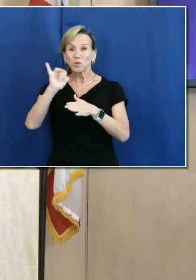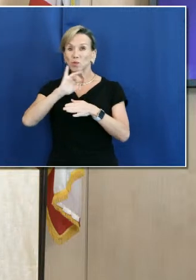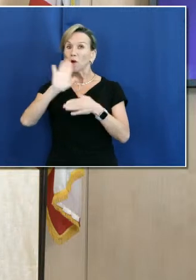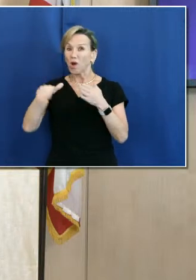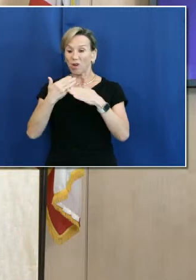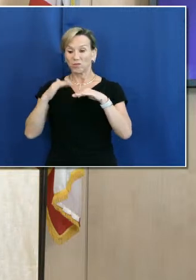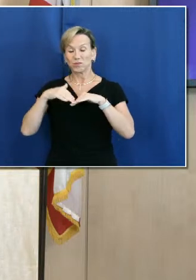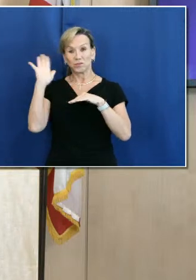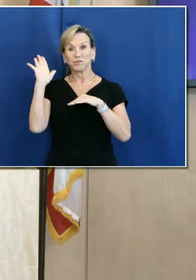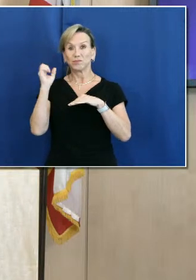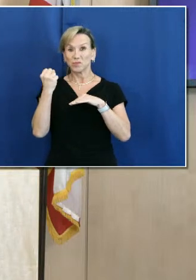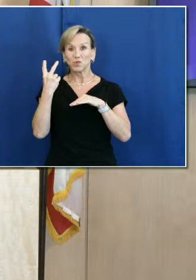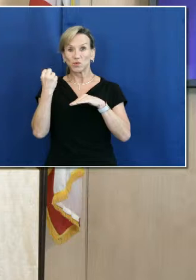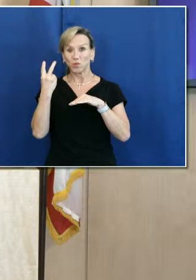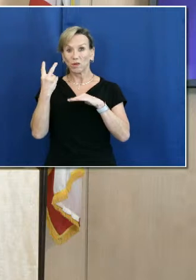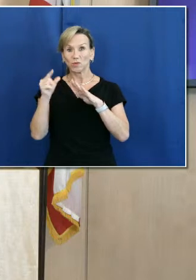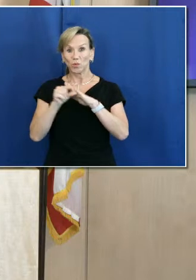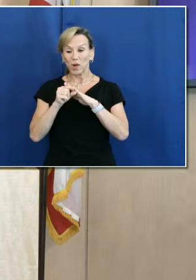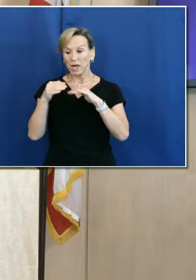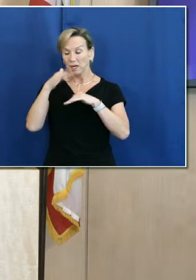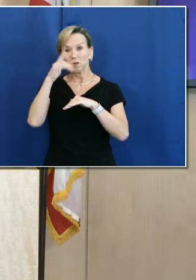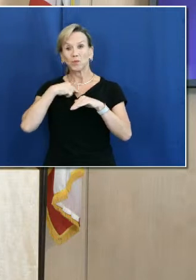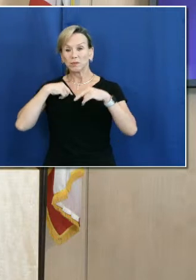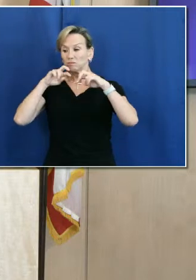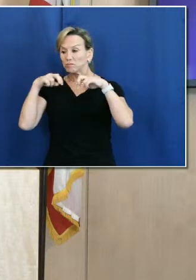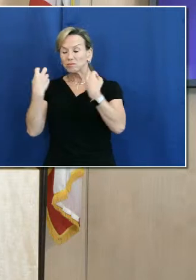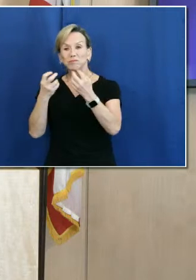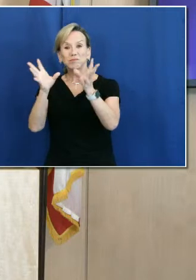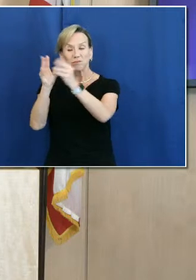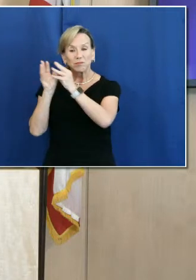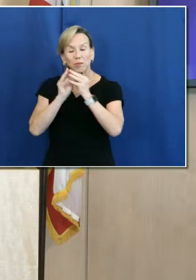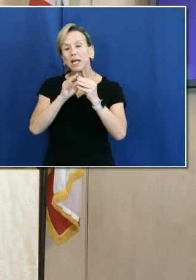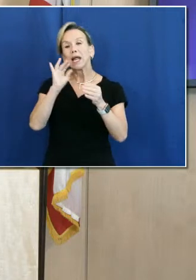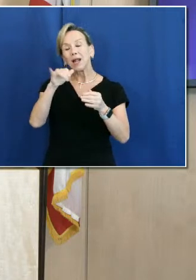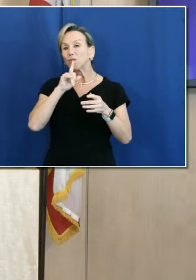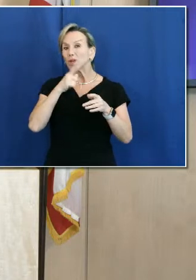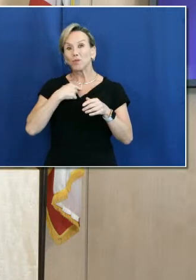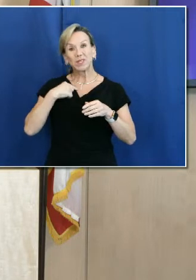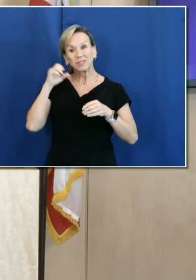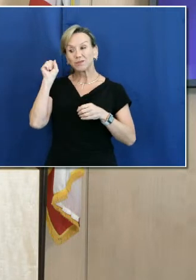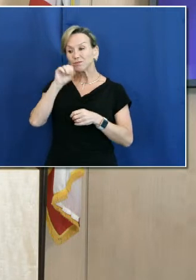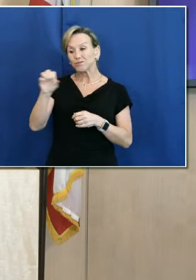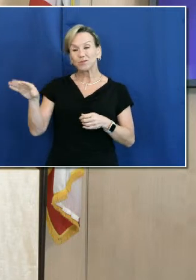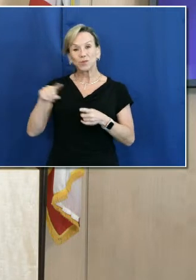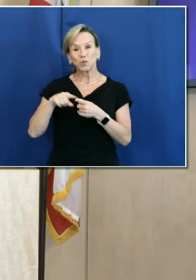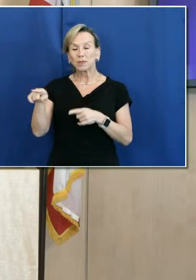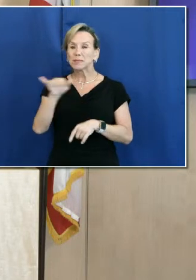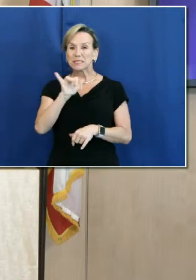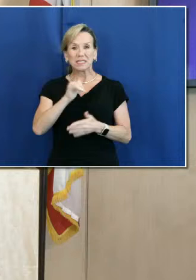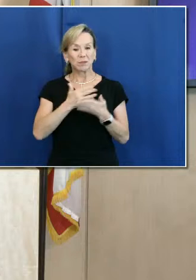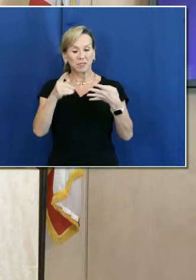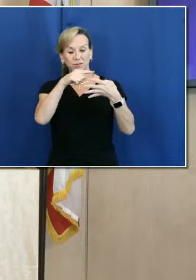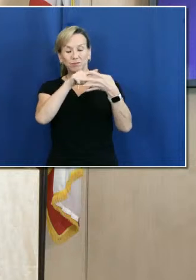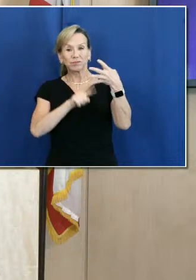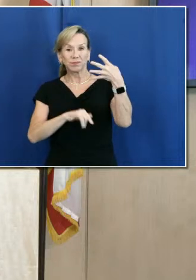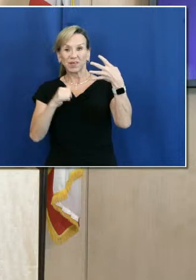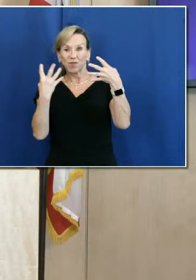four strategies, and helping the colleges and universities and other institutions of